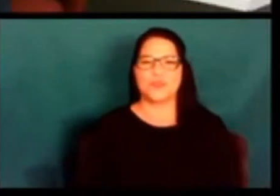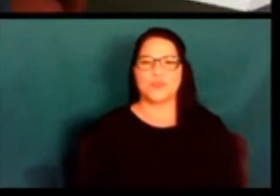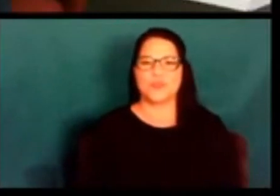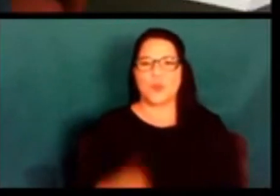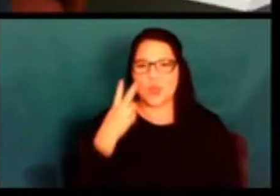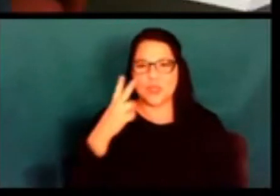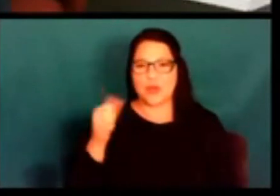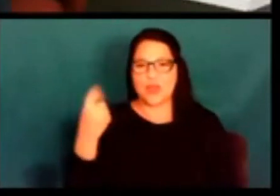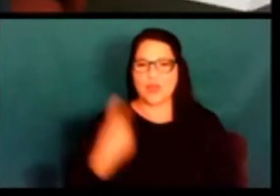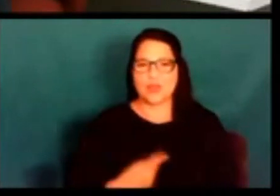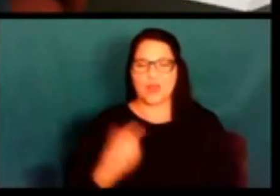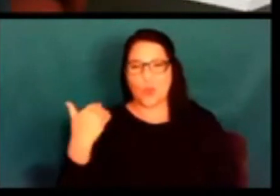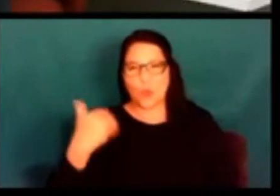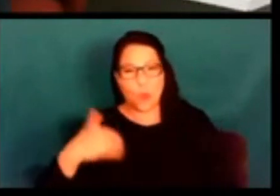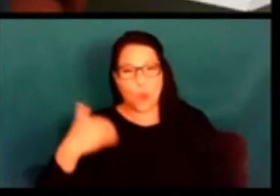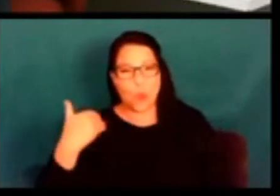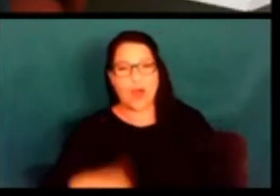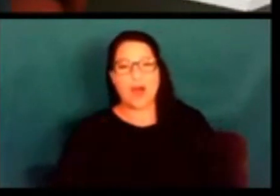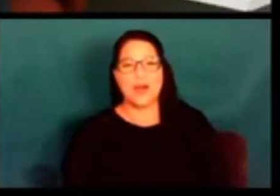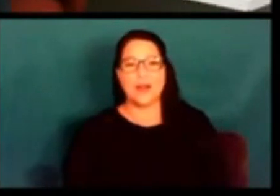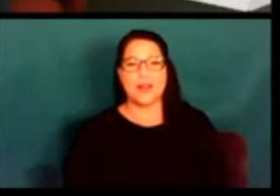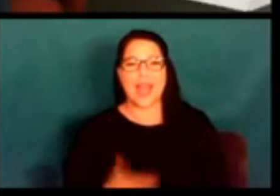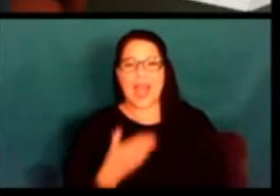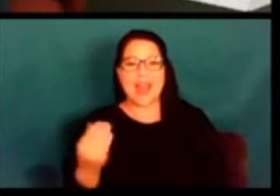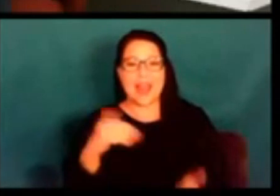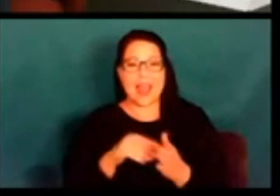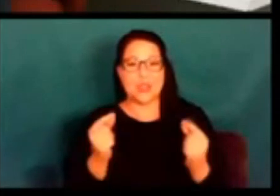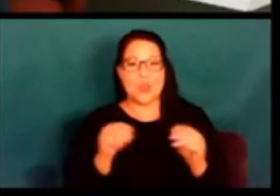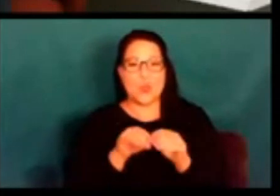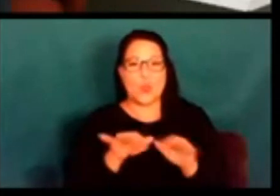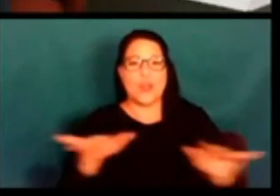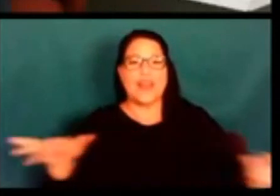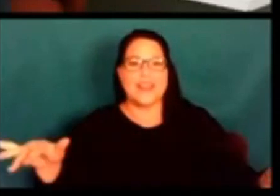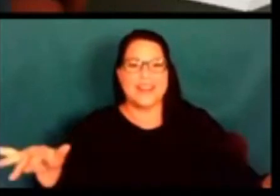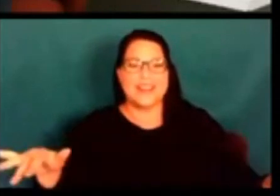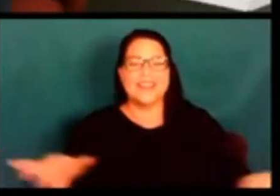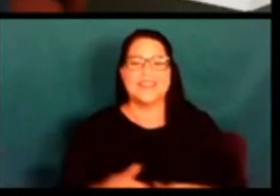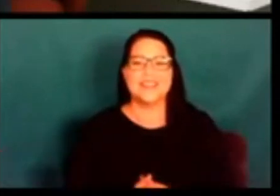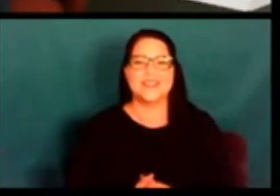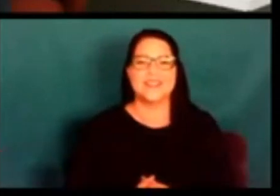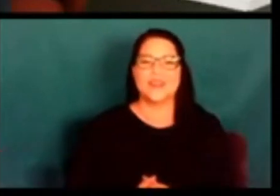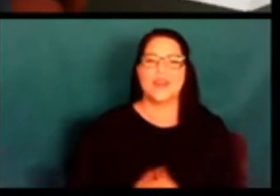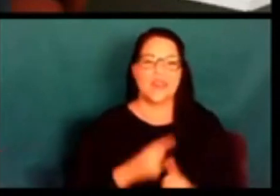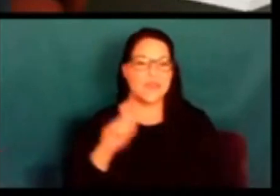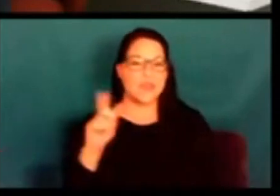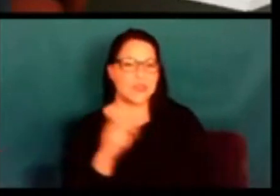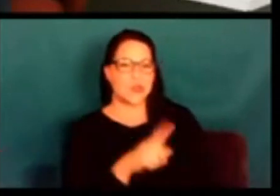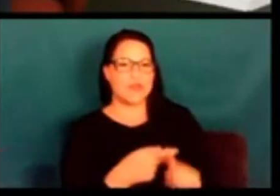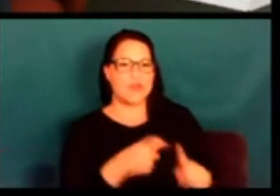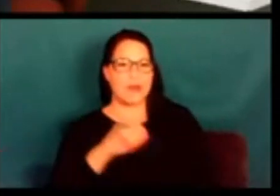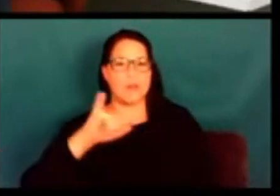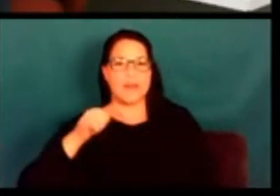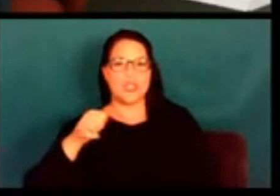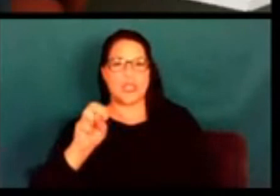day. Wow. And retweeted. Okay, so the first question we have is from Jason